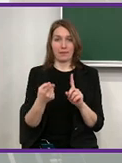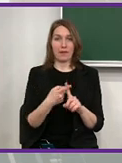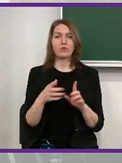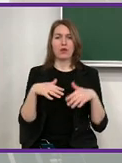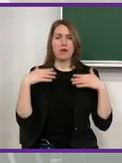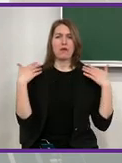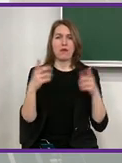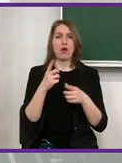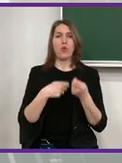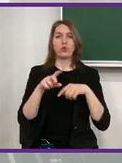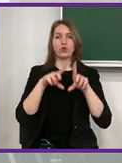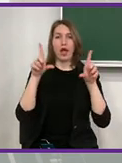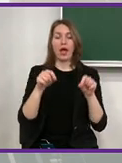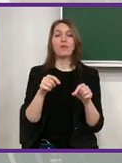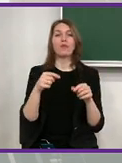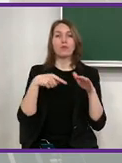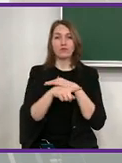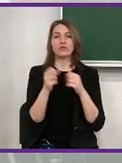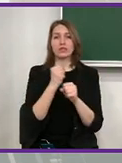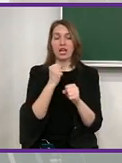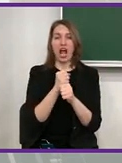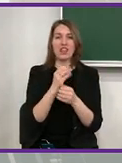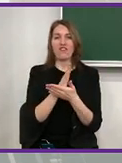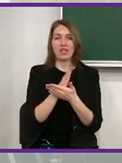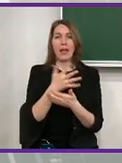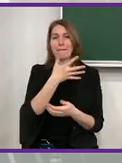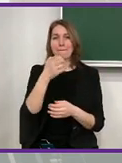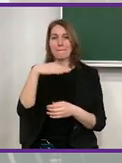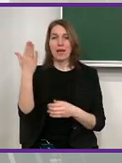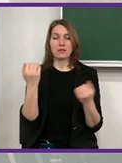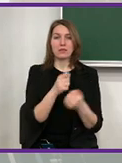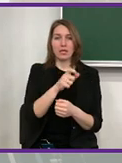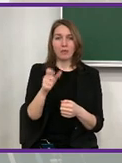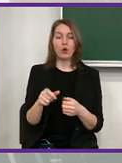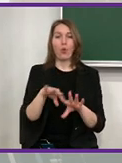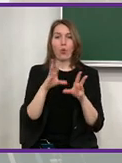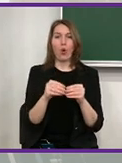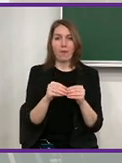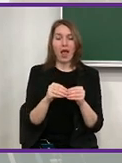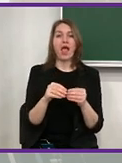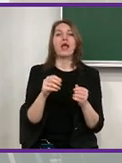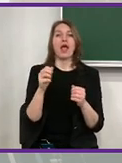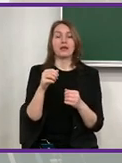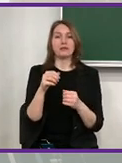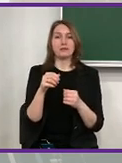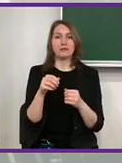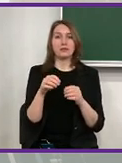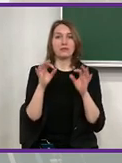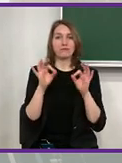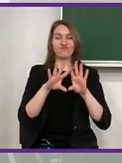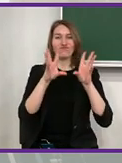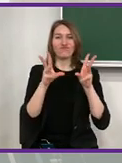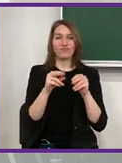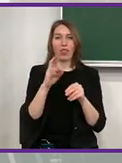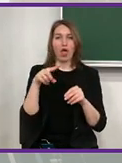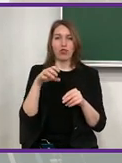and according to this text, this directive will apply to four types of companies, large companies who